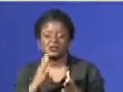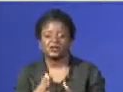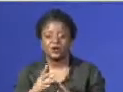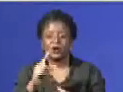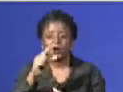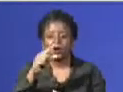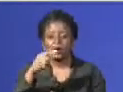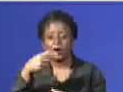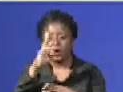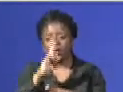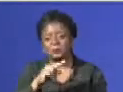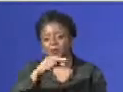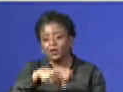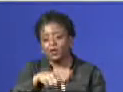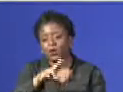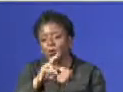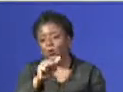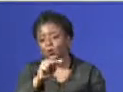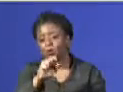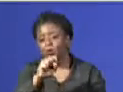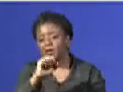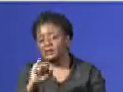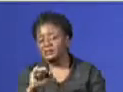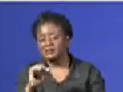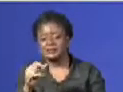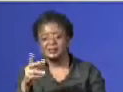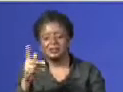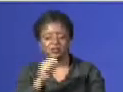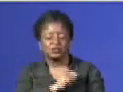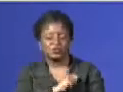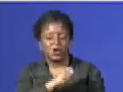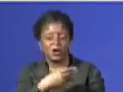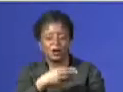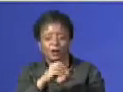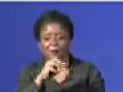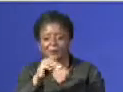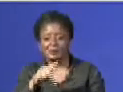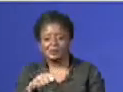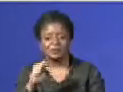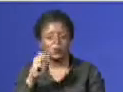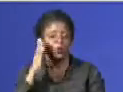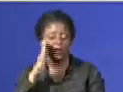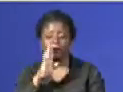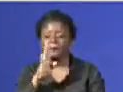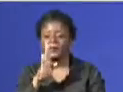Kwesi Thompson, who will be the Minister of State for Finance.